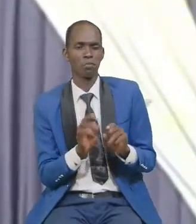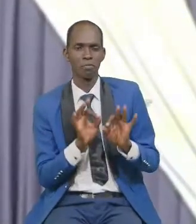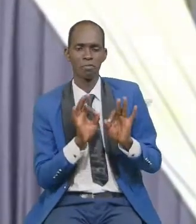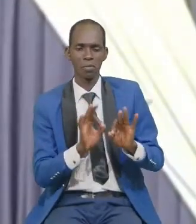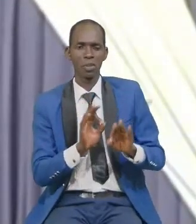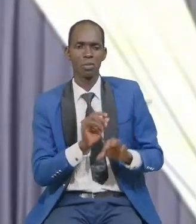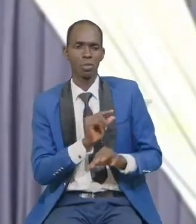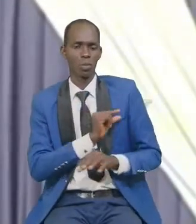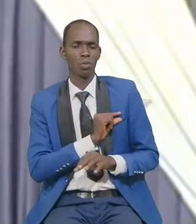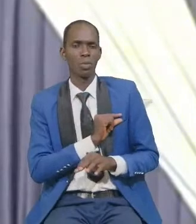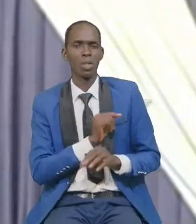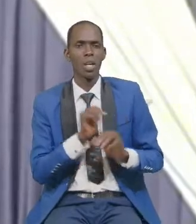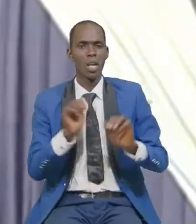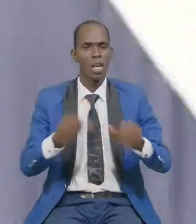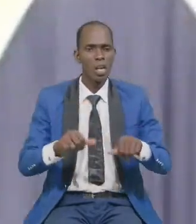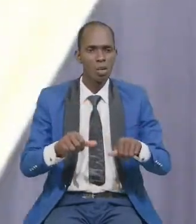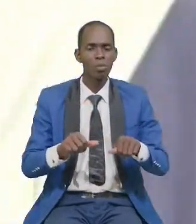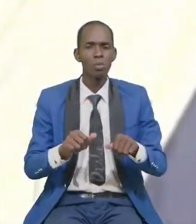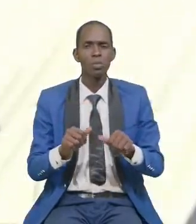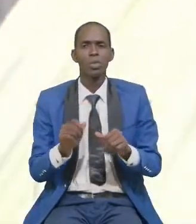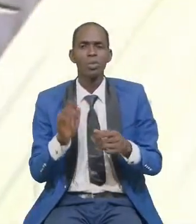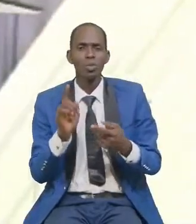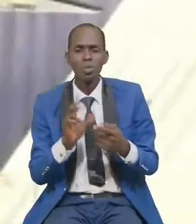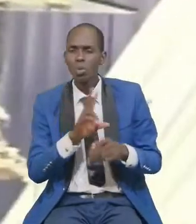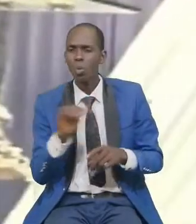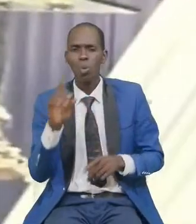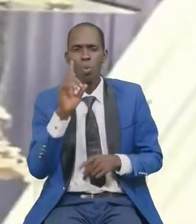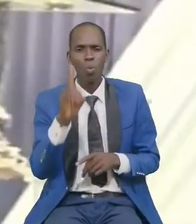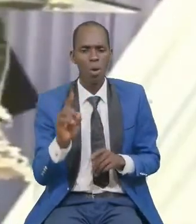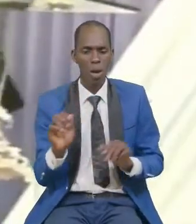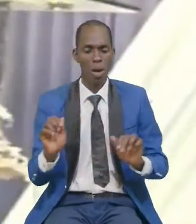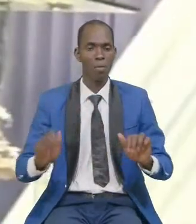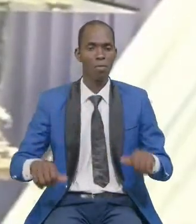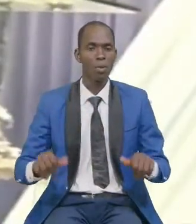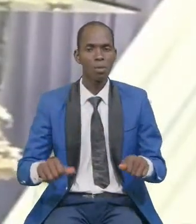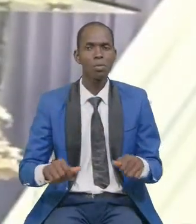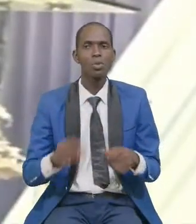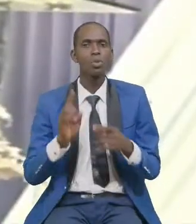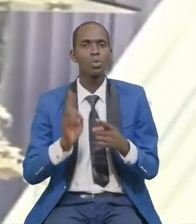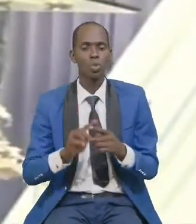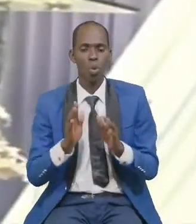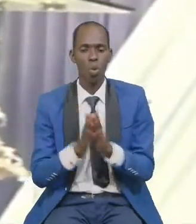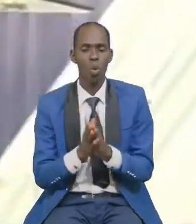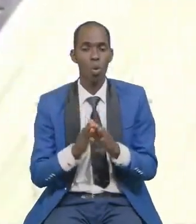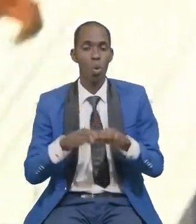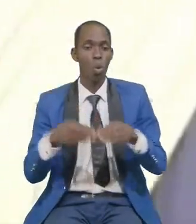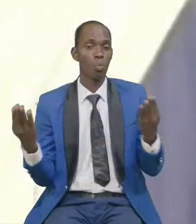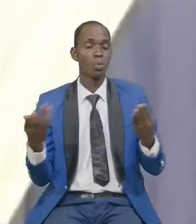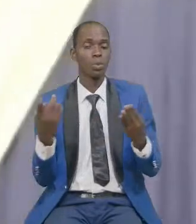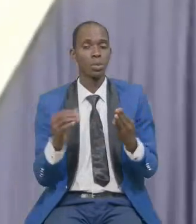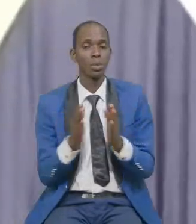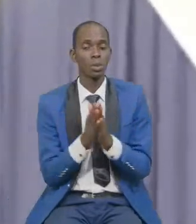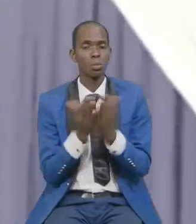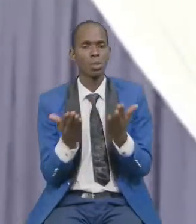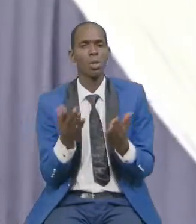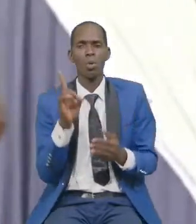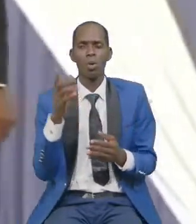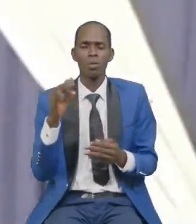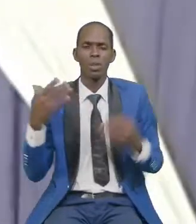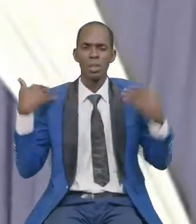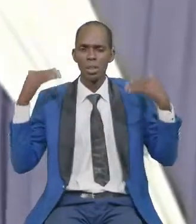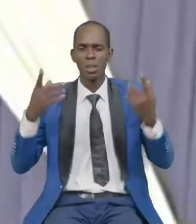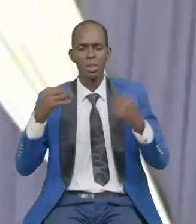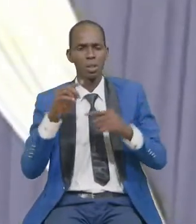nobody able, nobody available to open the books. And then one of the angels came to me and